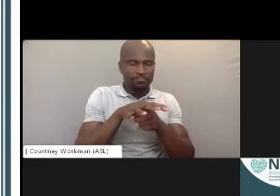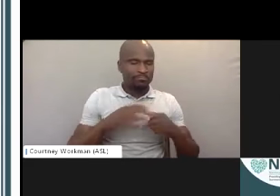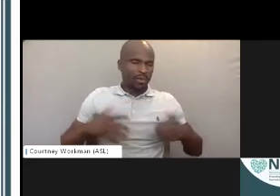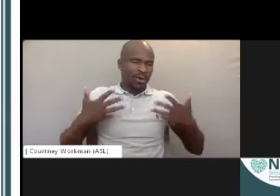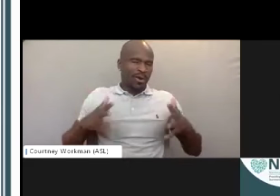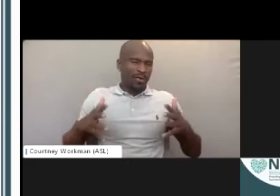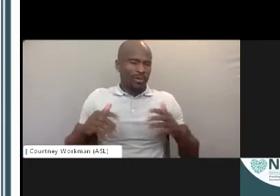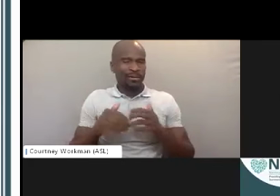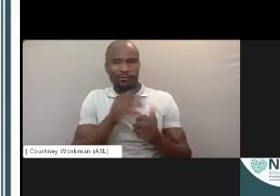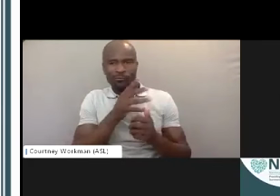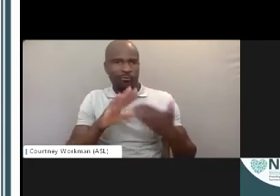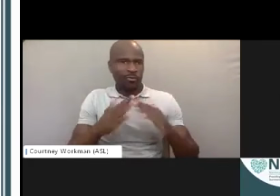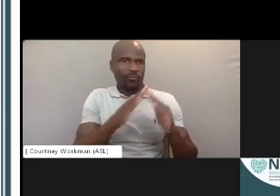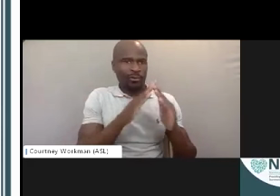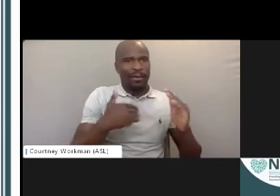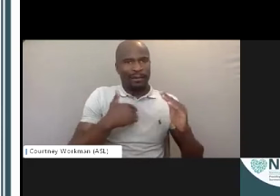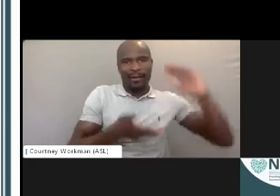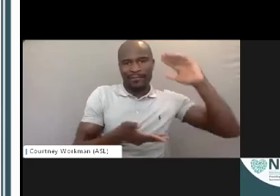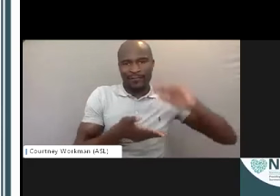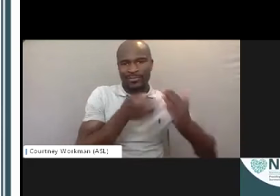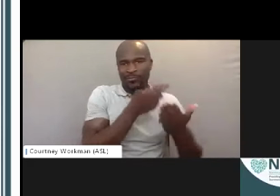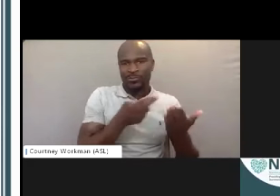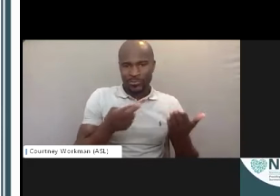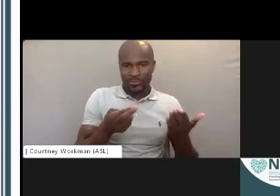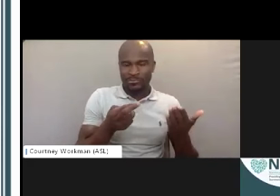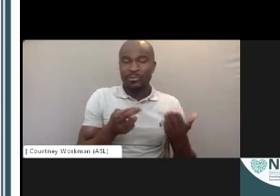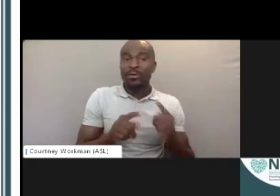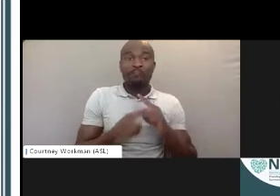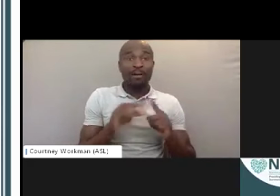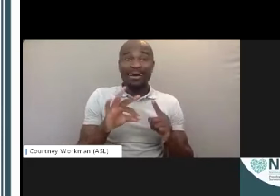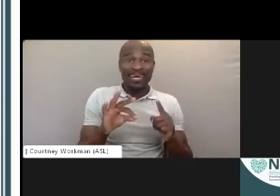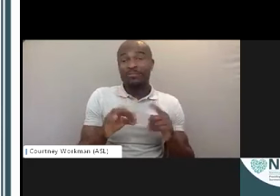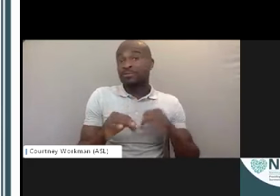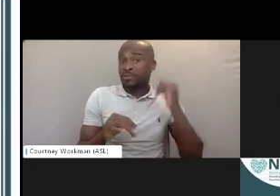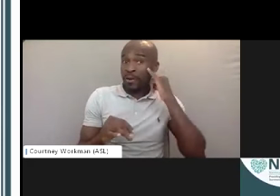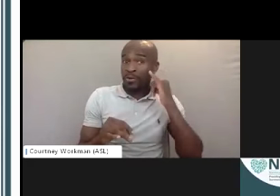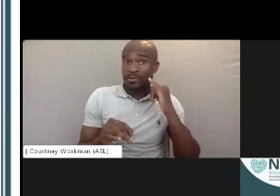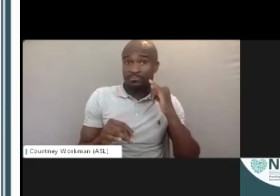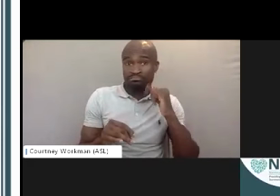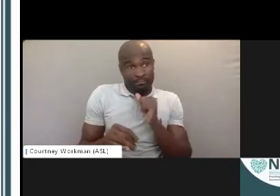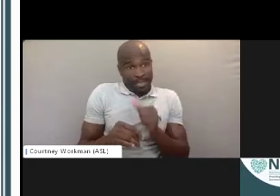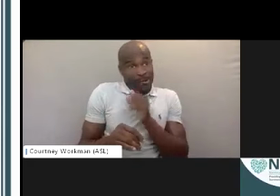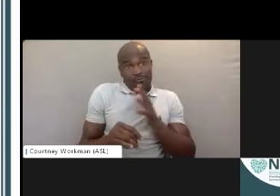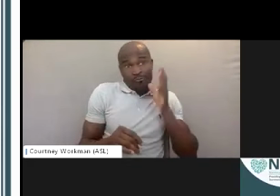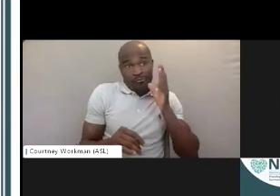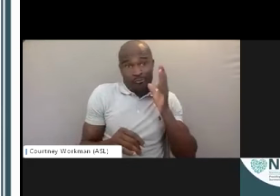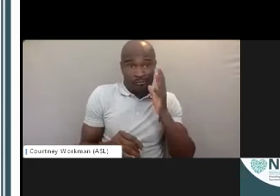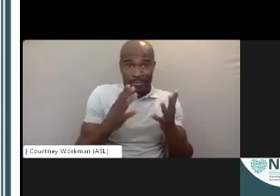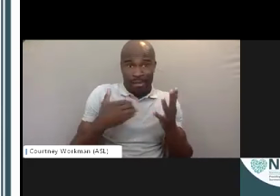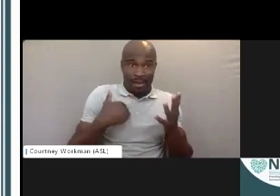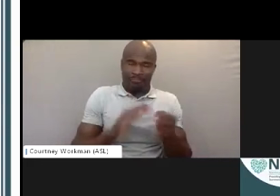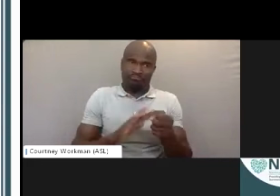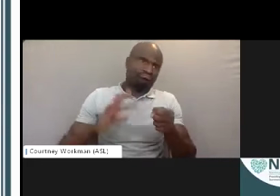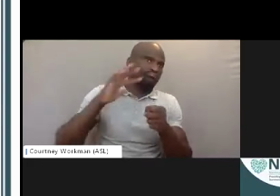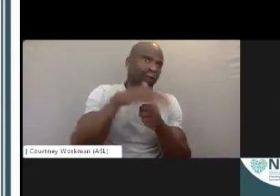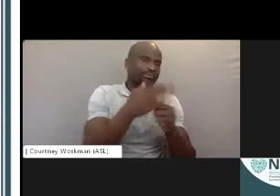have less resources. But even in a community that does have, even in not a rural community, a community that has a lot of resources,